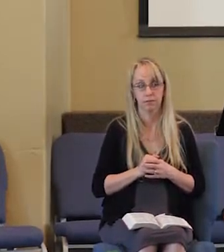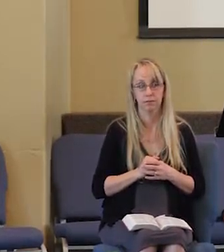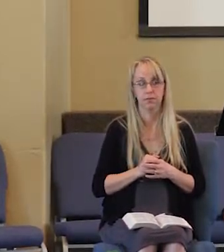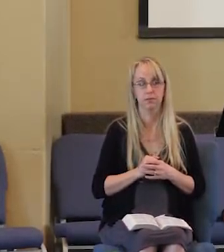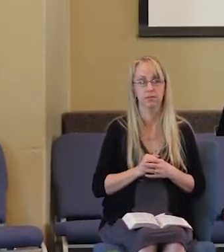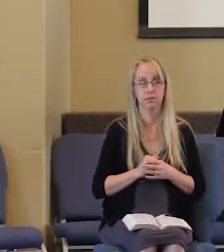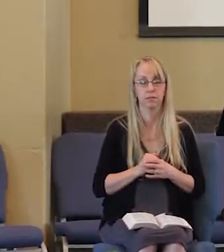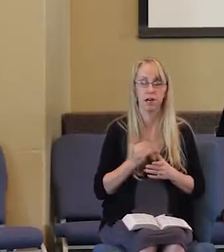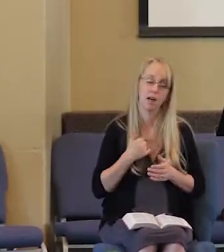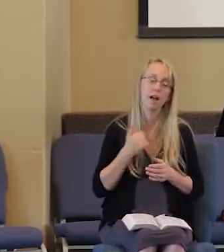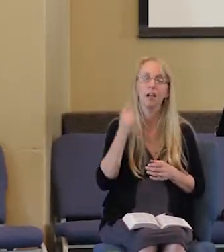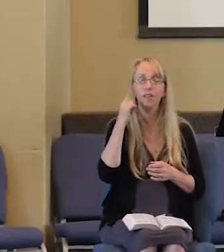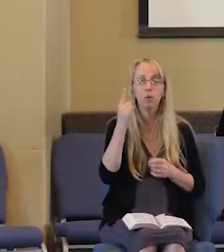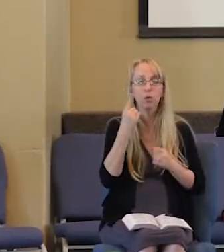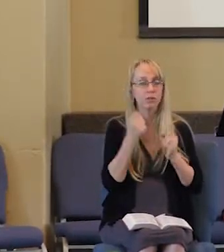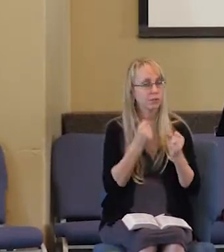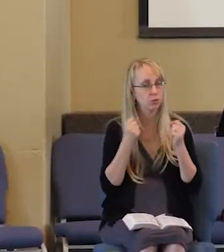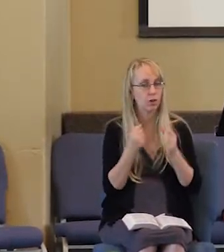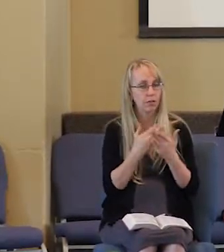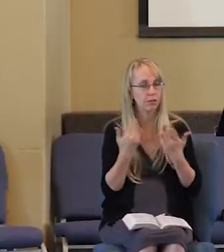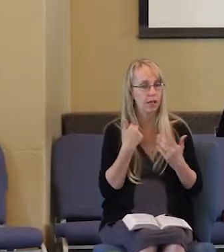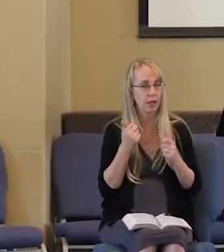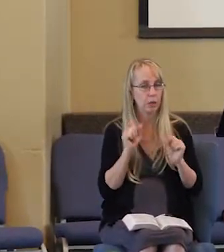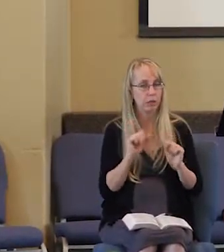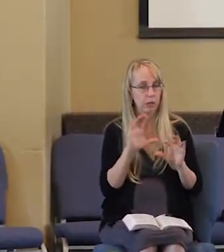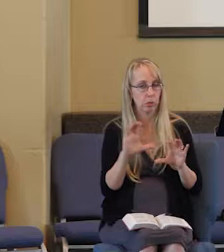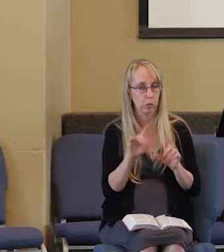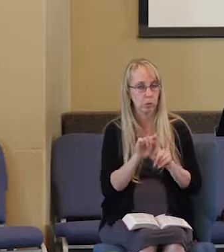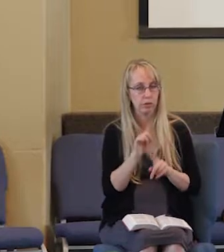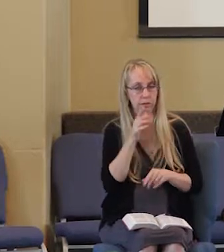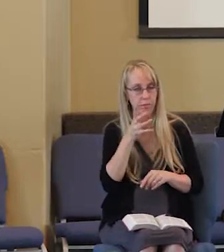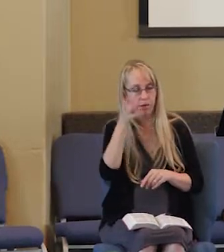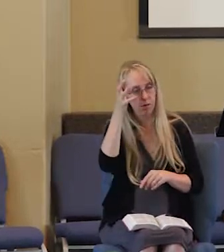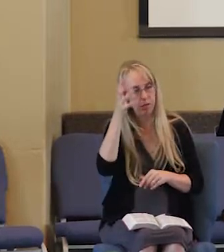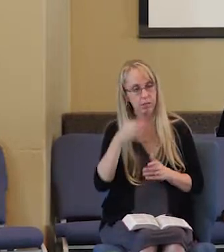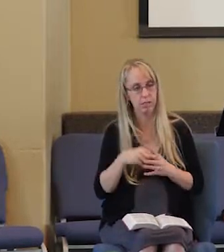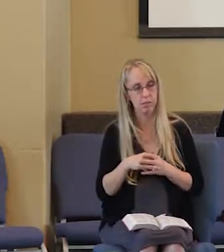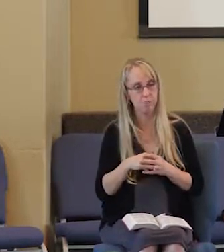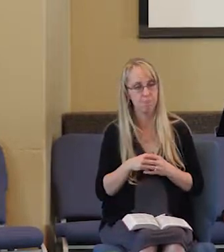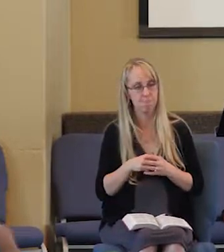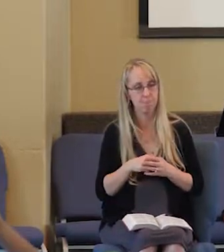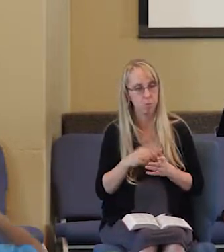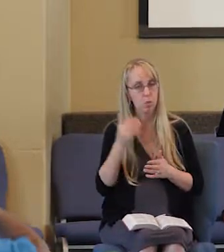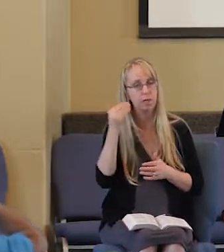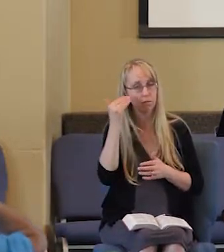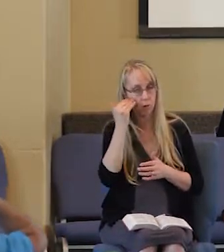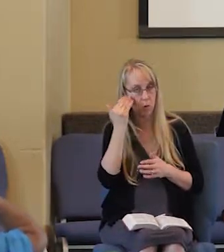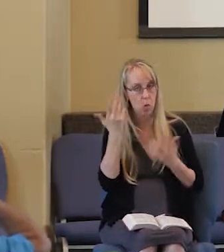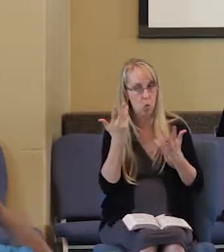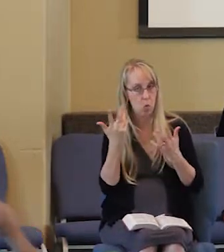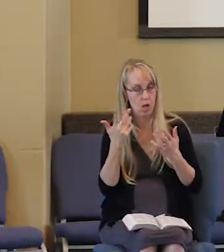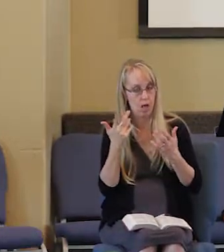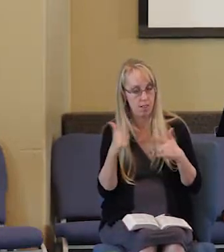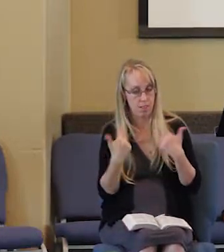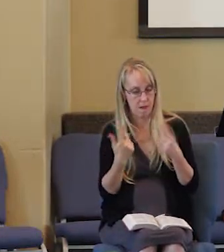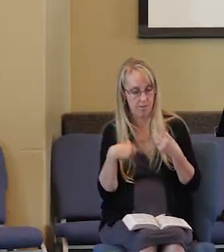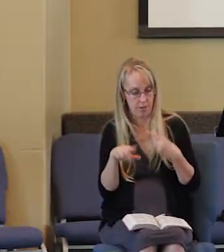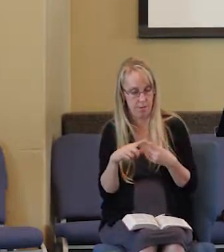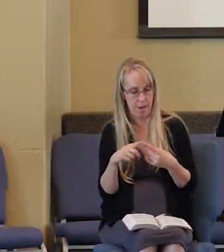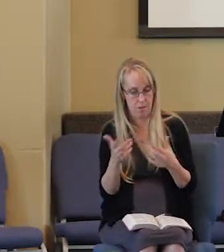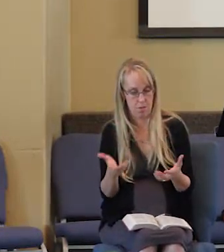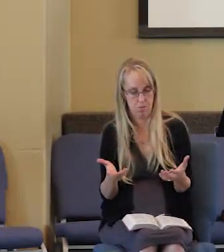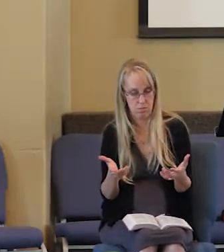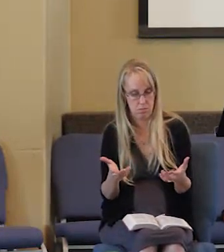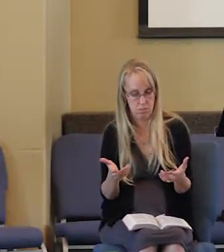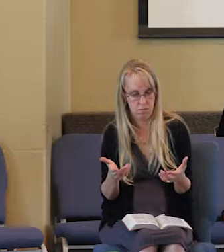I think one of the strongest things that we as parents get to do is we know what life's about on a